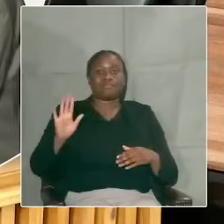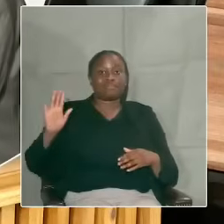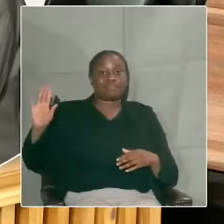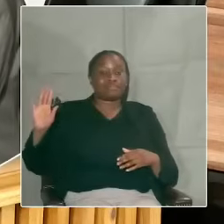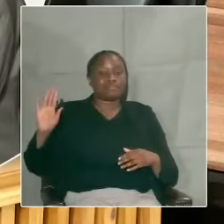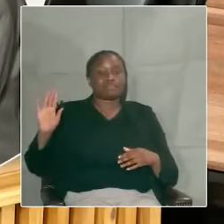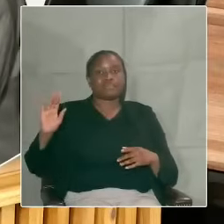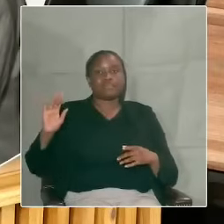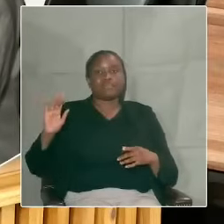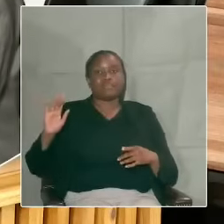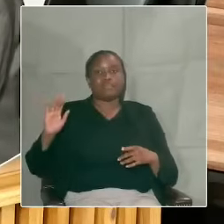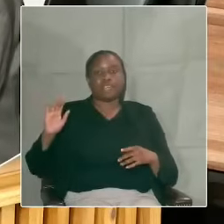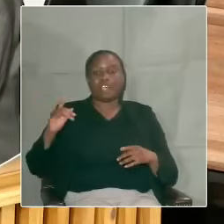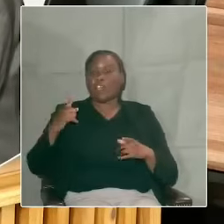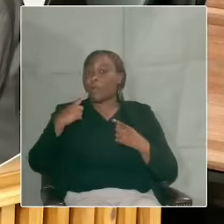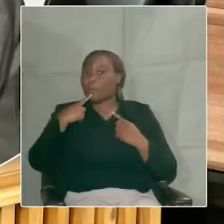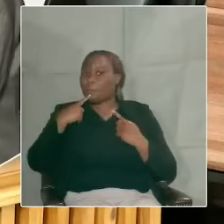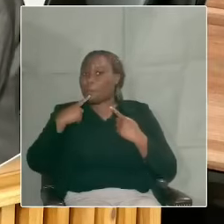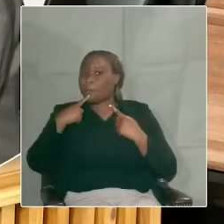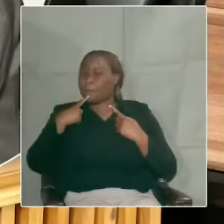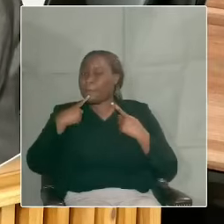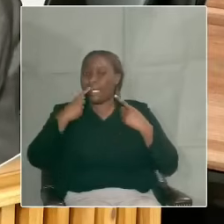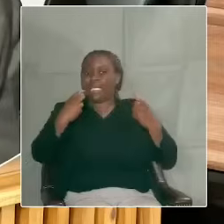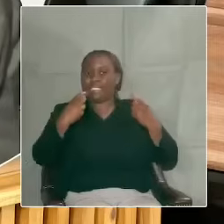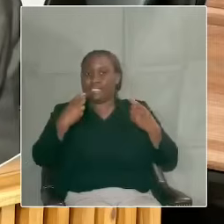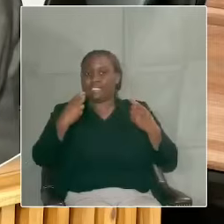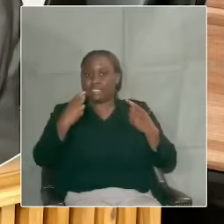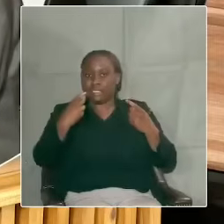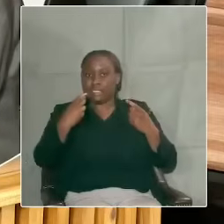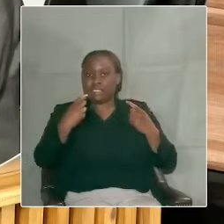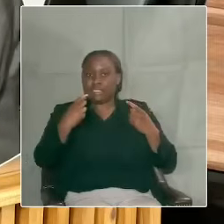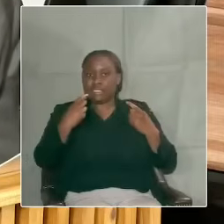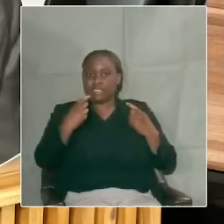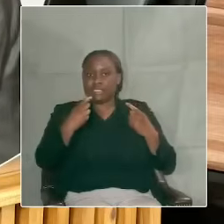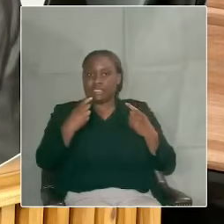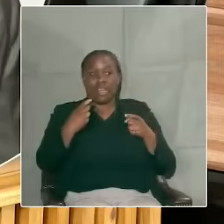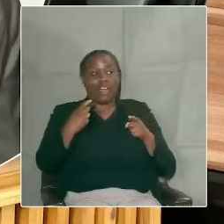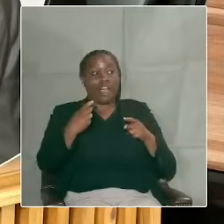were referred to the minister against the task team.